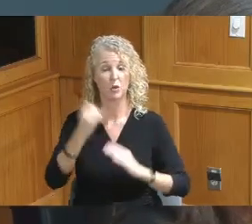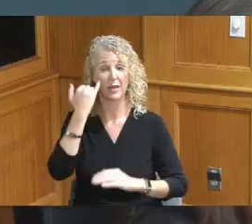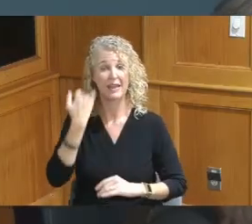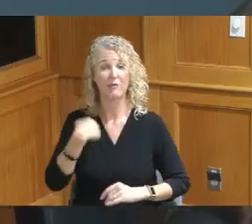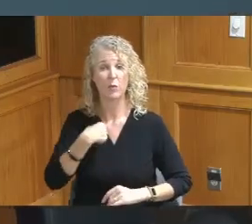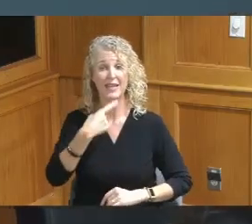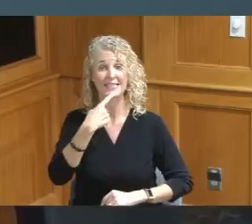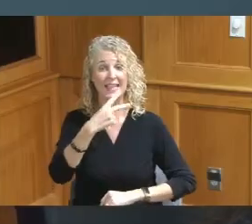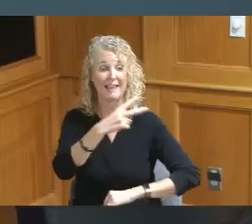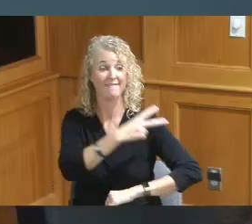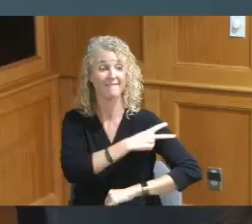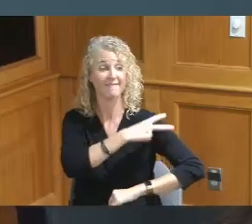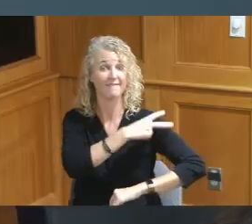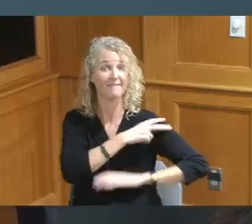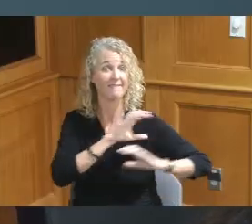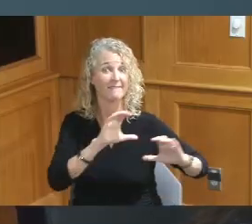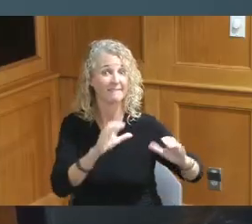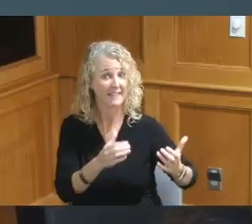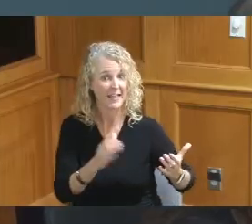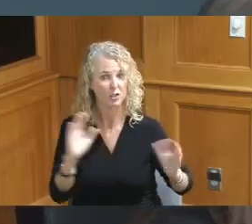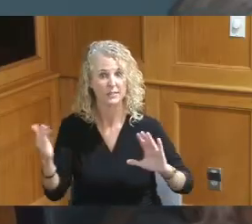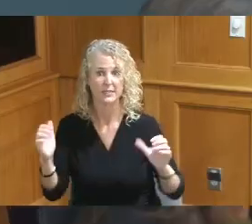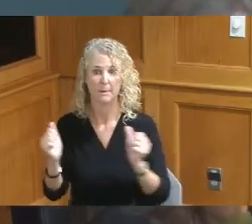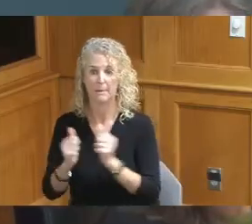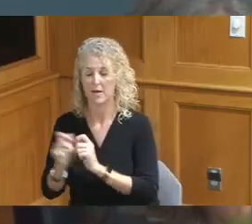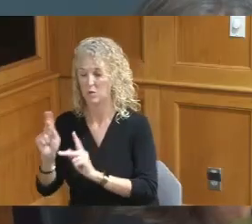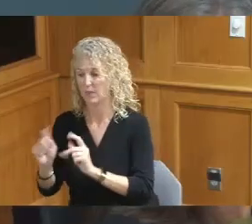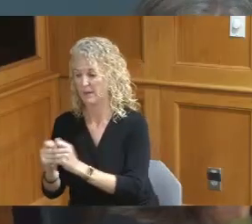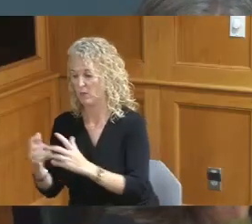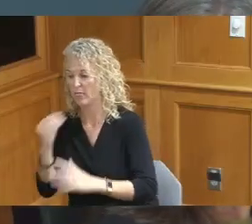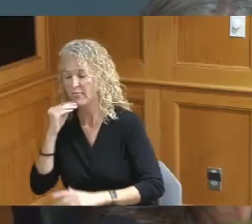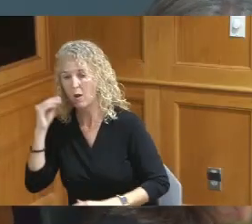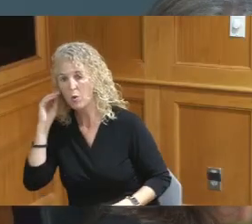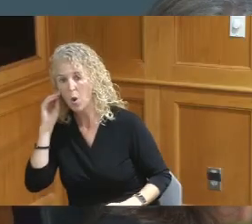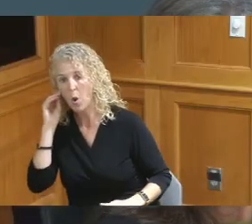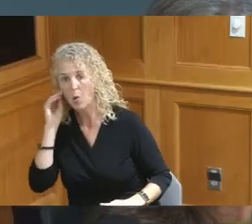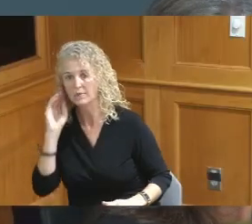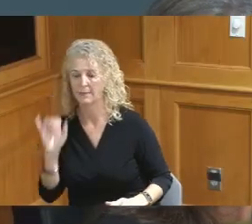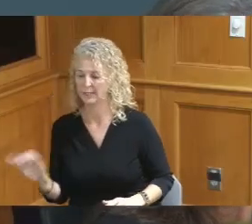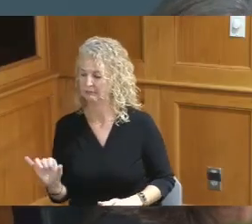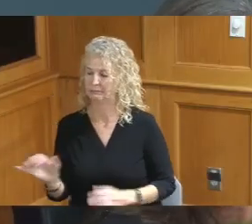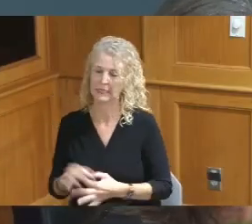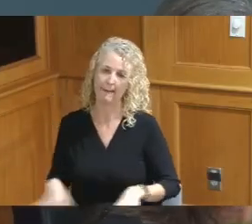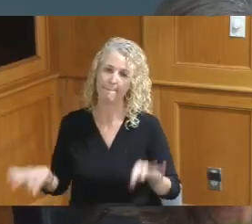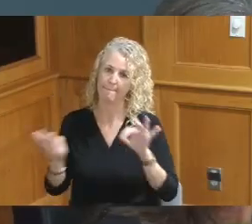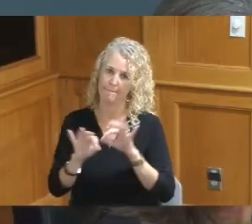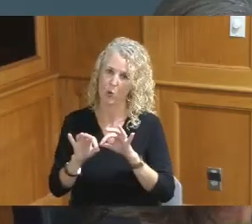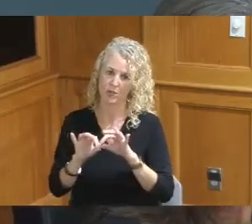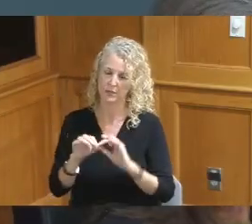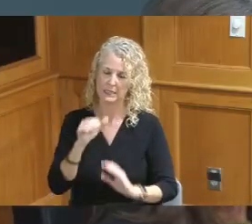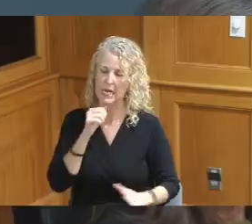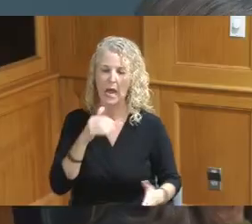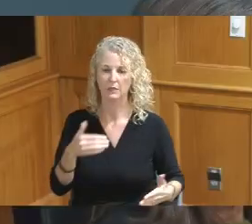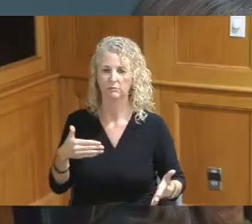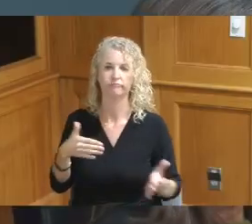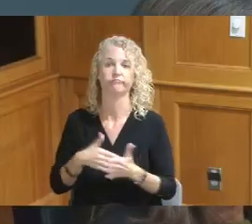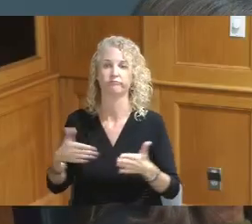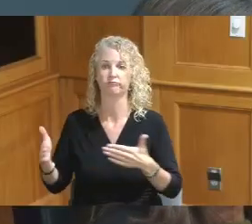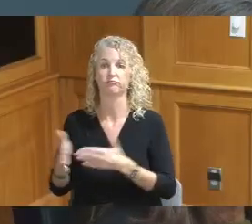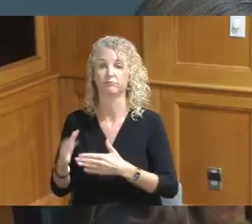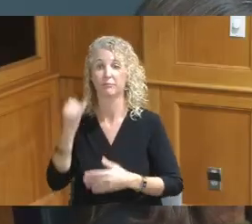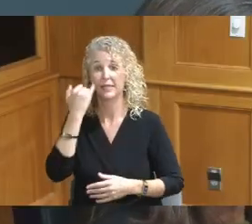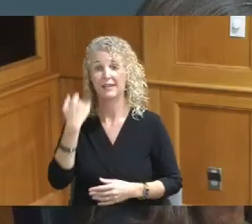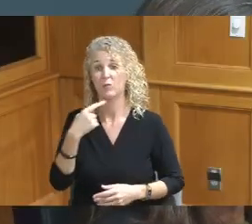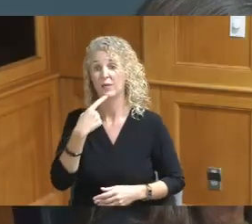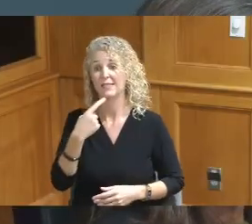veterans are coming to tiny homes versus just homeless, and they're just as important, not versus, but that if we said it was